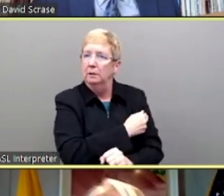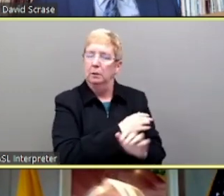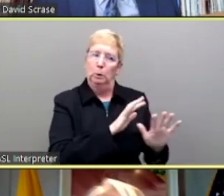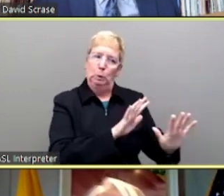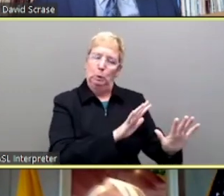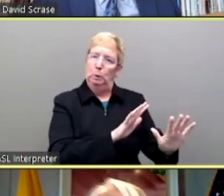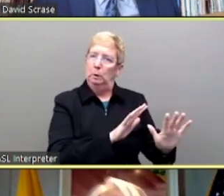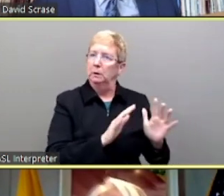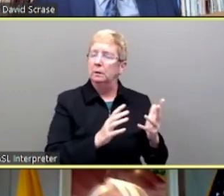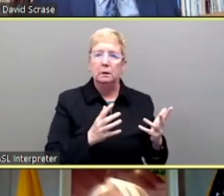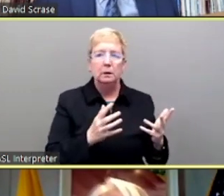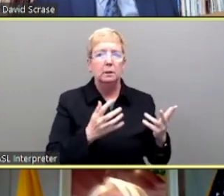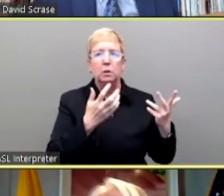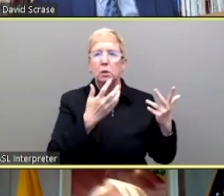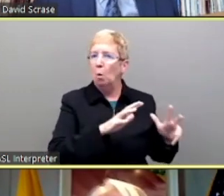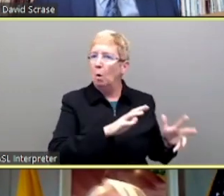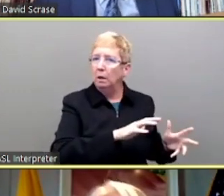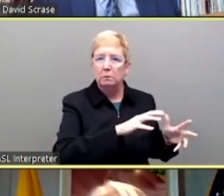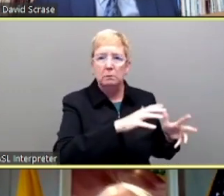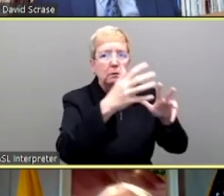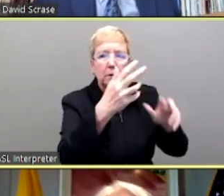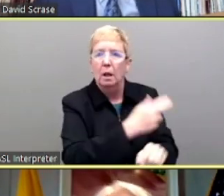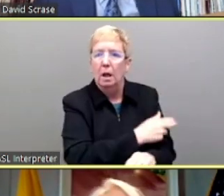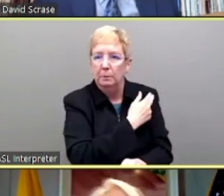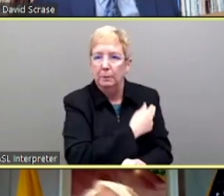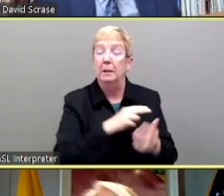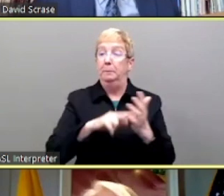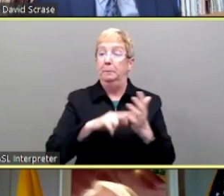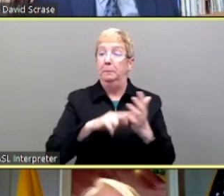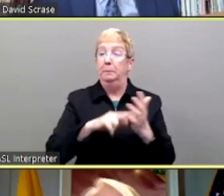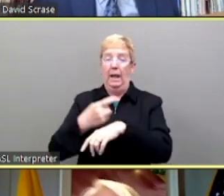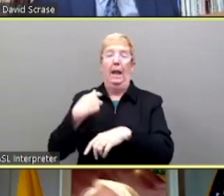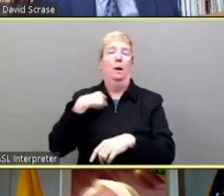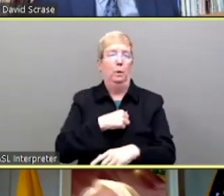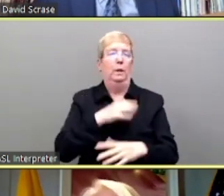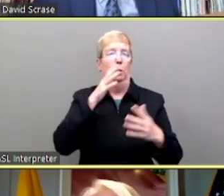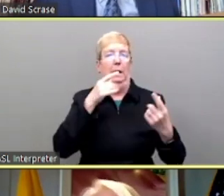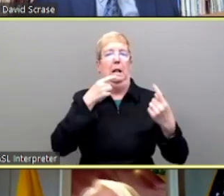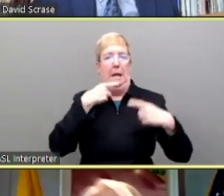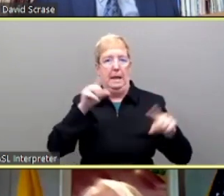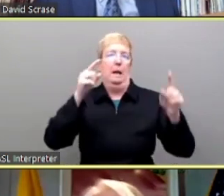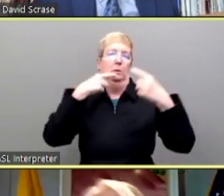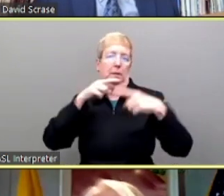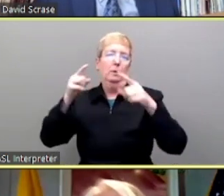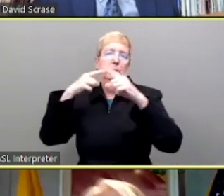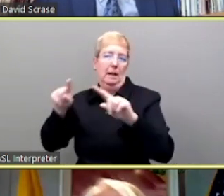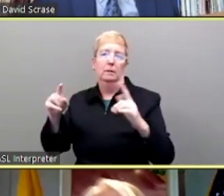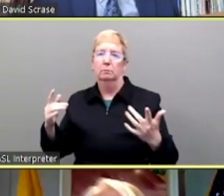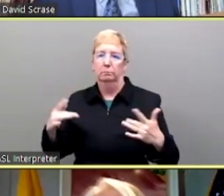which is why we're going to be making a series of announcements today. All right, next slide.